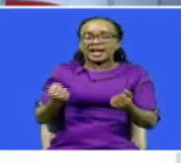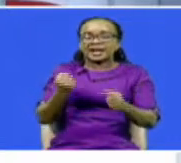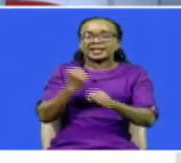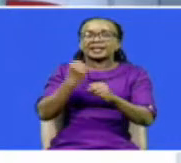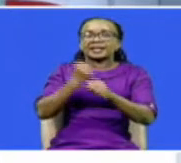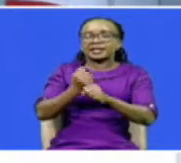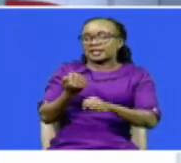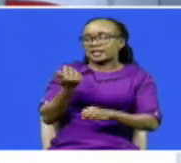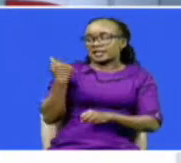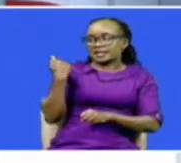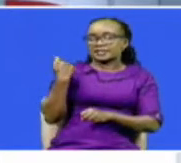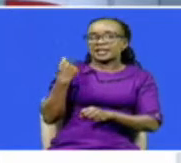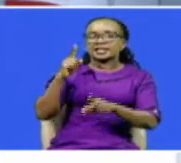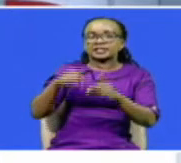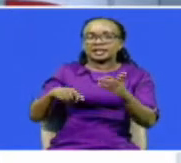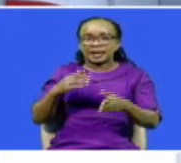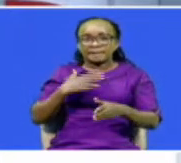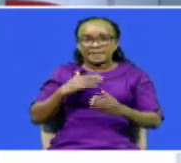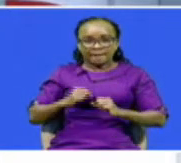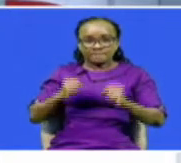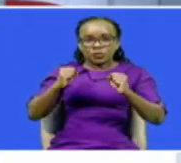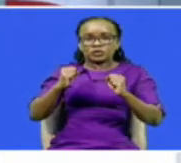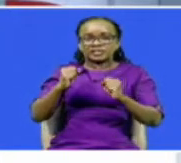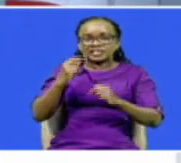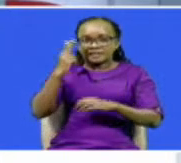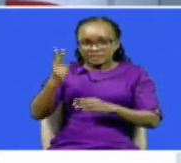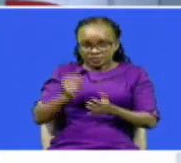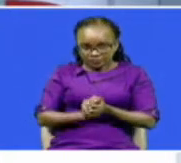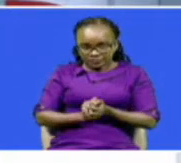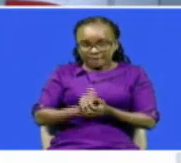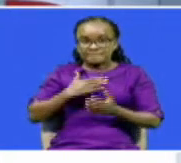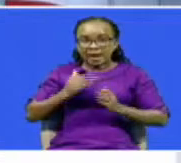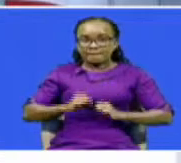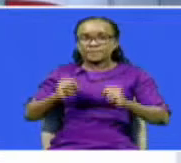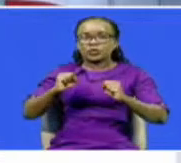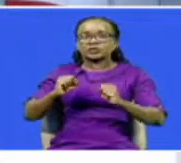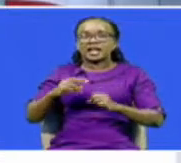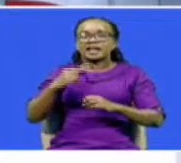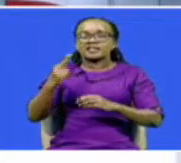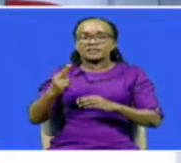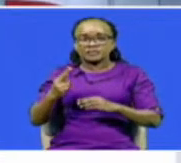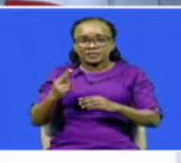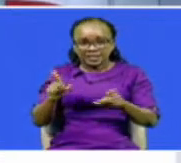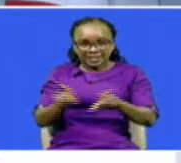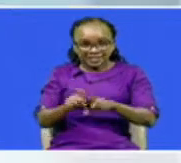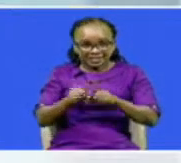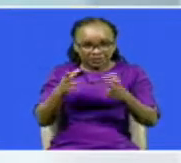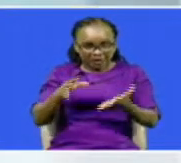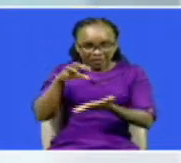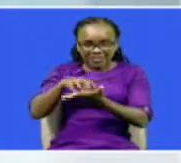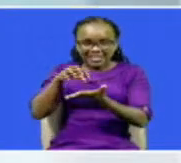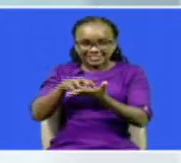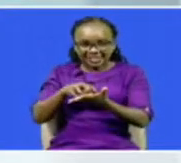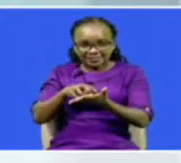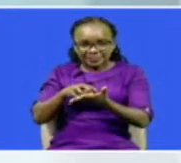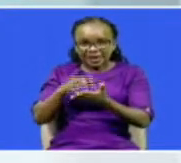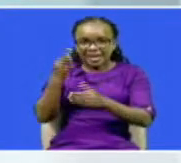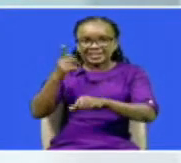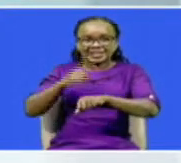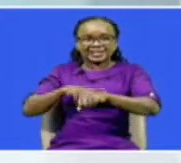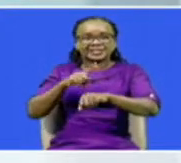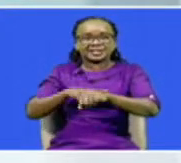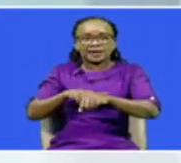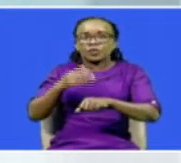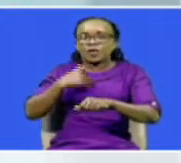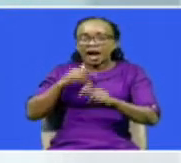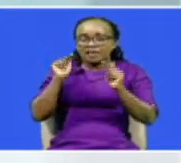was to simply underpin my boss's view. My boss had given his own feedback. There was a party statement. And three times we have